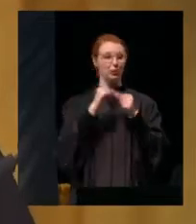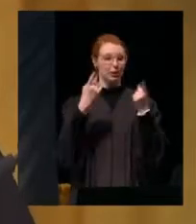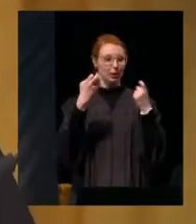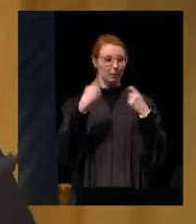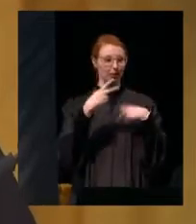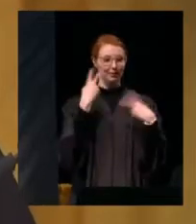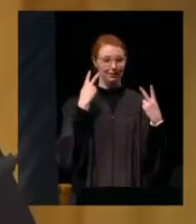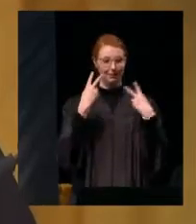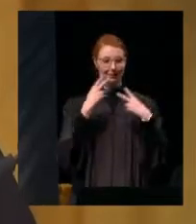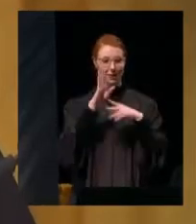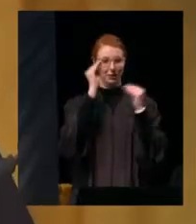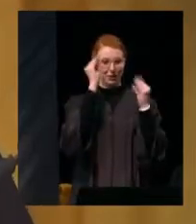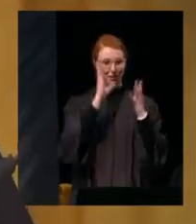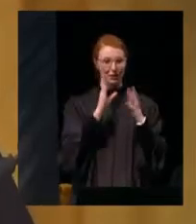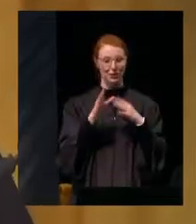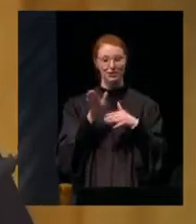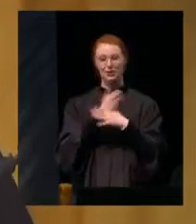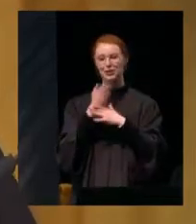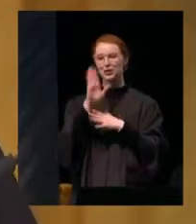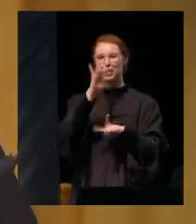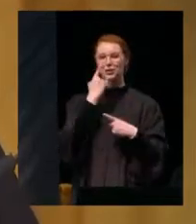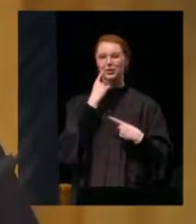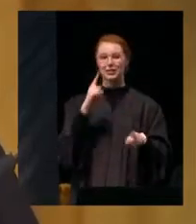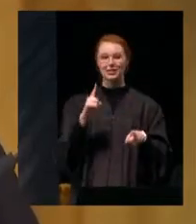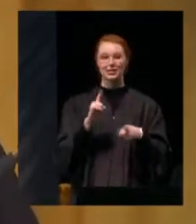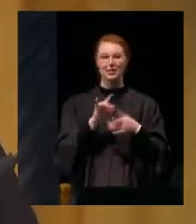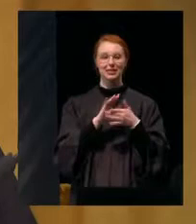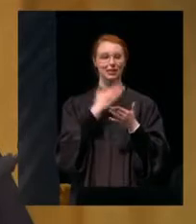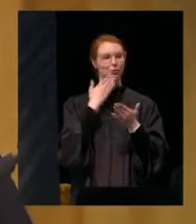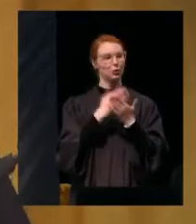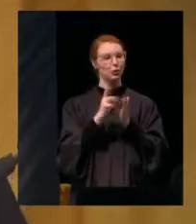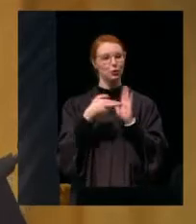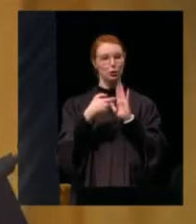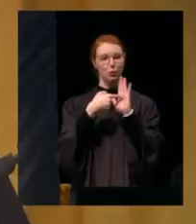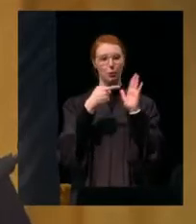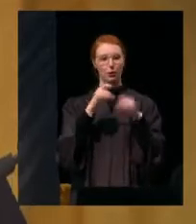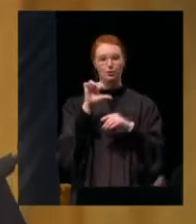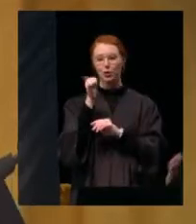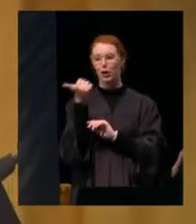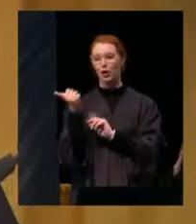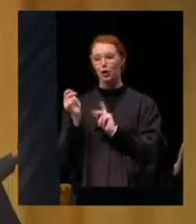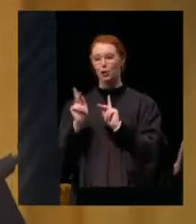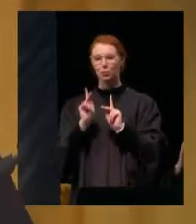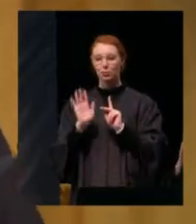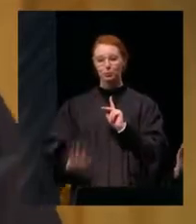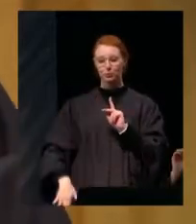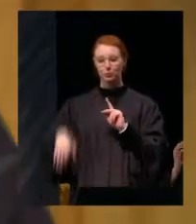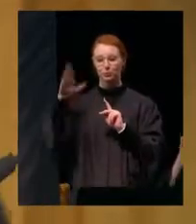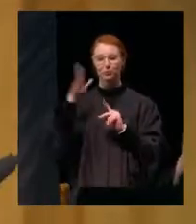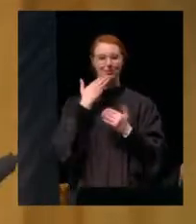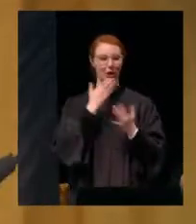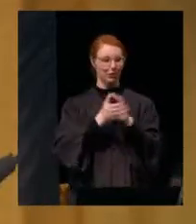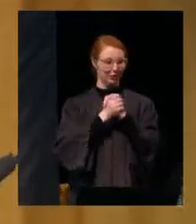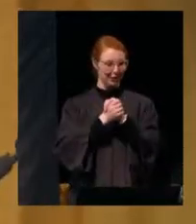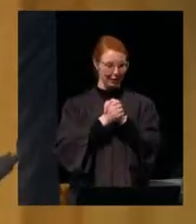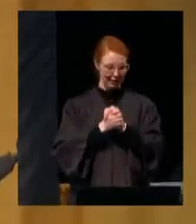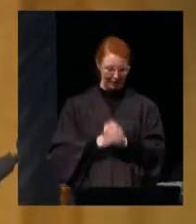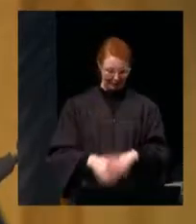visit, share your successes, and be role models to future Bruins. Thank you and congratulations.